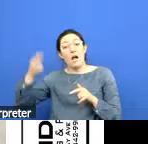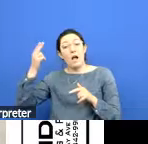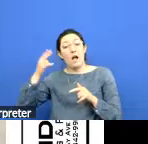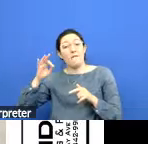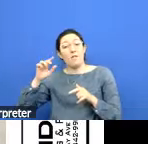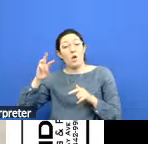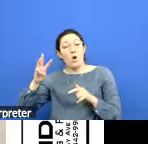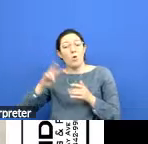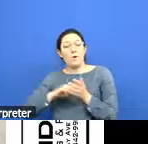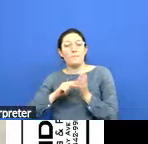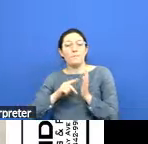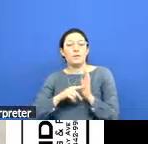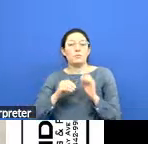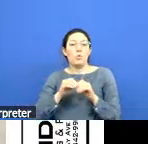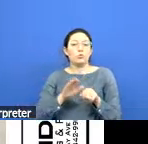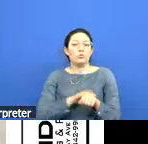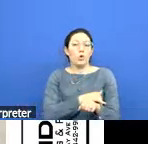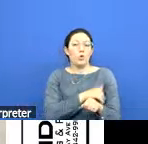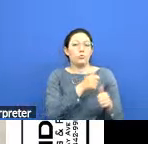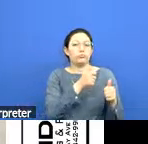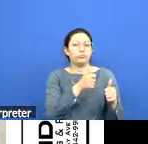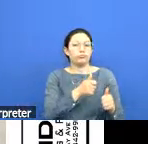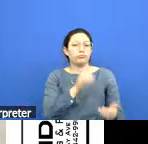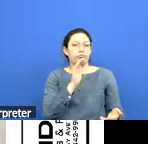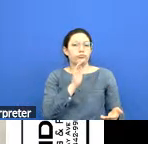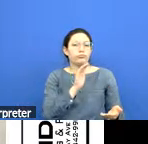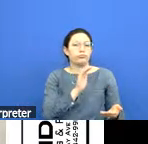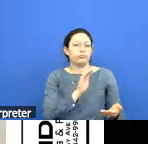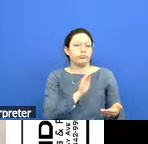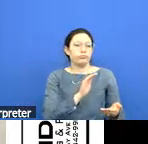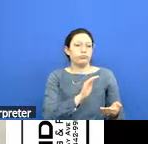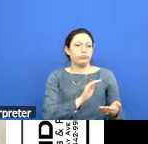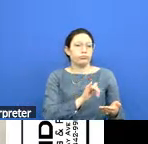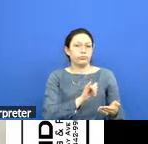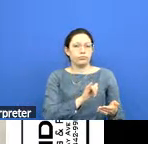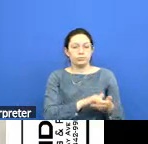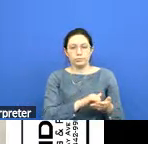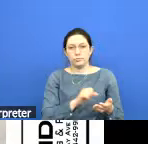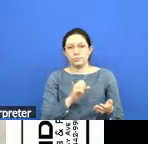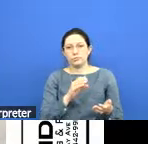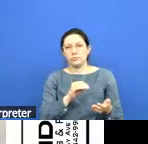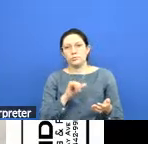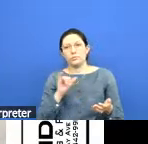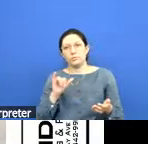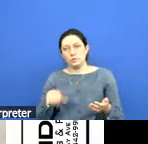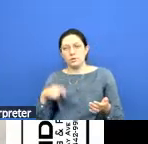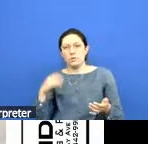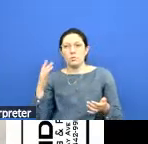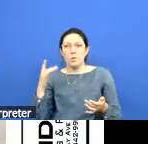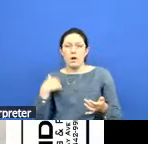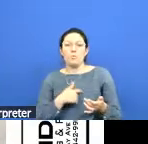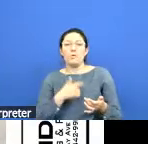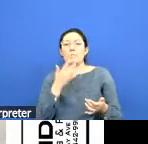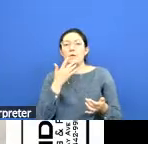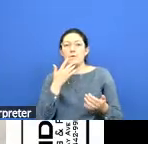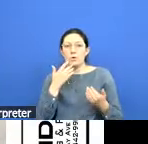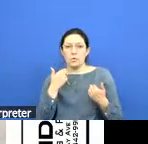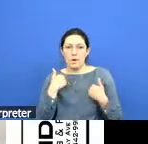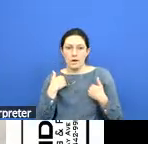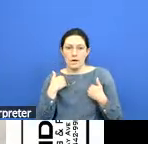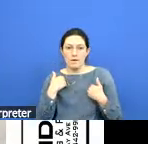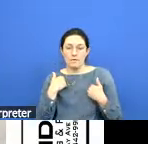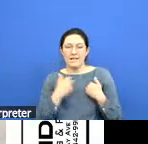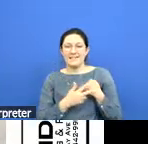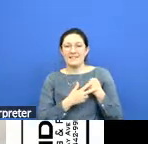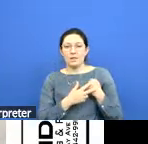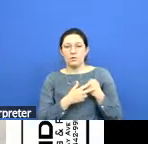the slower at which any laterals coming into it, the water flows in. So that goes back to why you want to have a